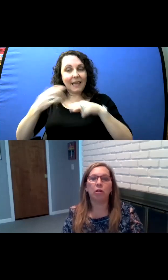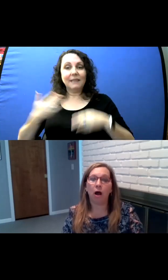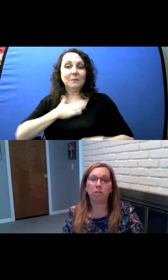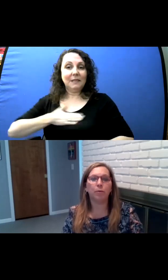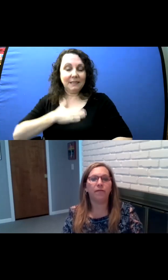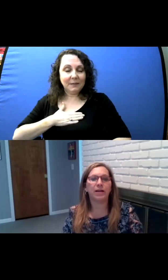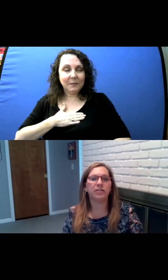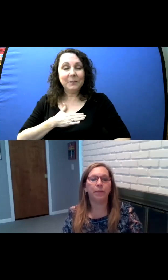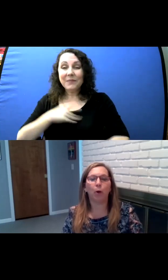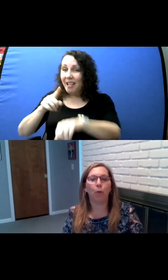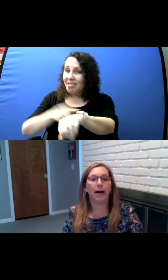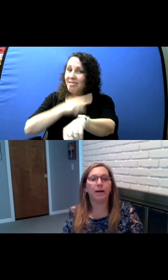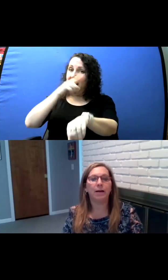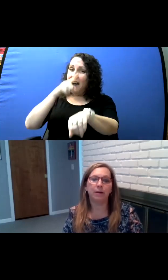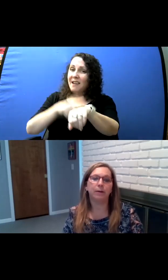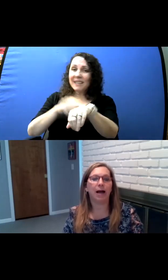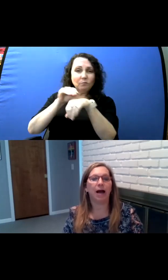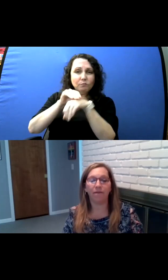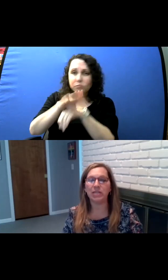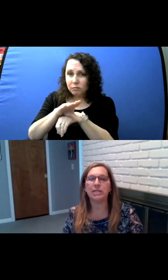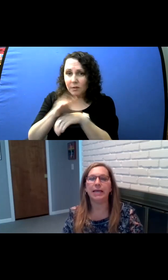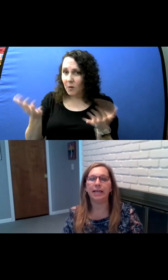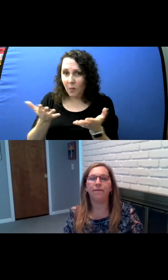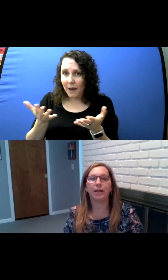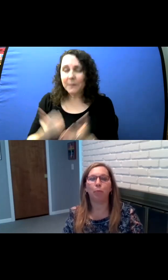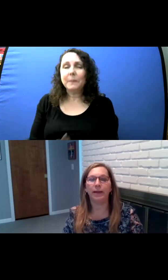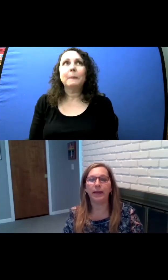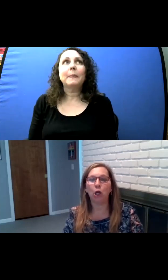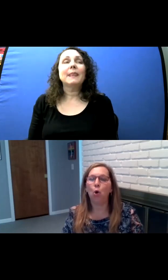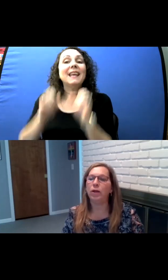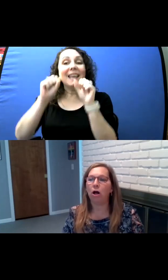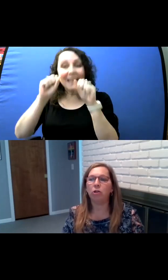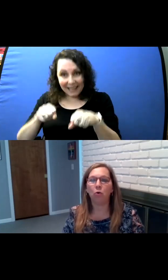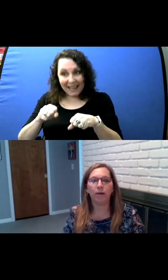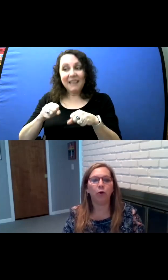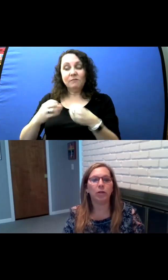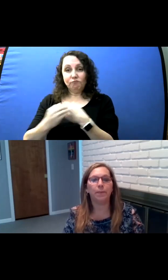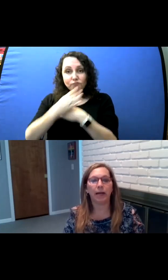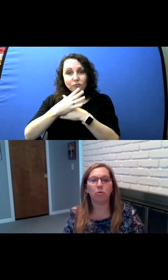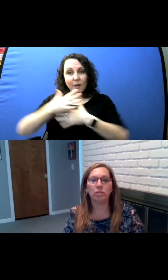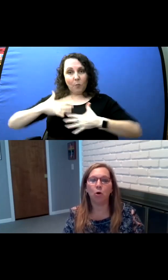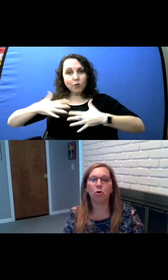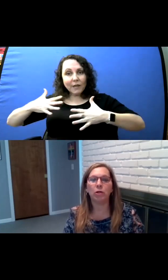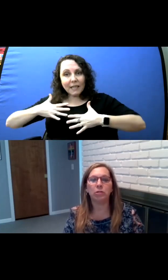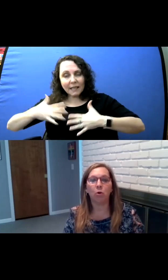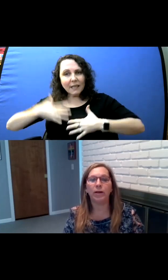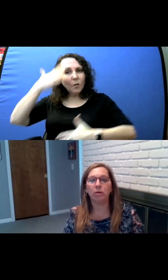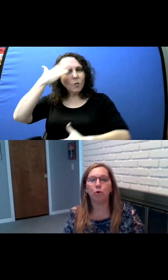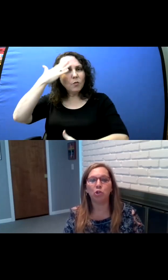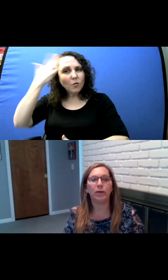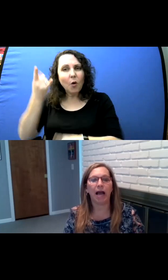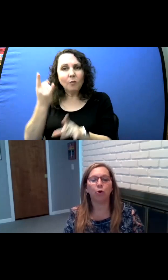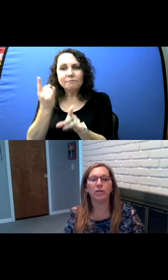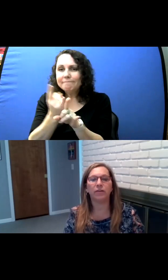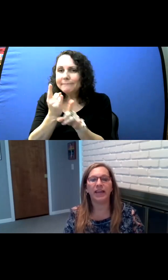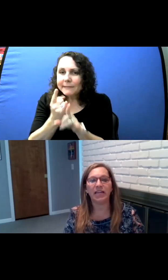So the long-term effects of marijuana, obviously it can affect breathing. We all know that if you're a tobacco smoker, it's going to